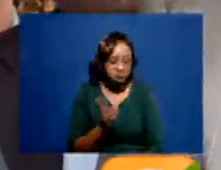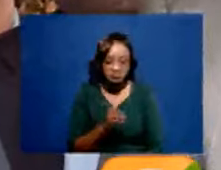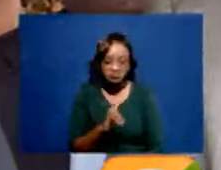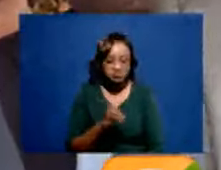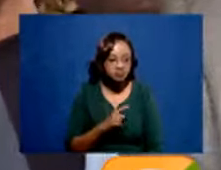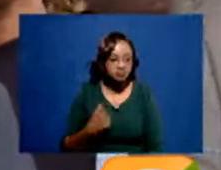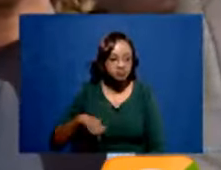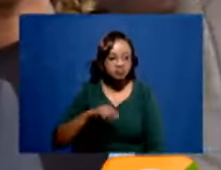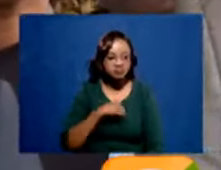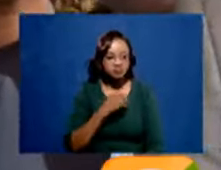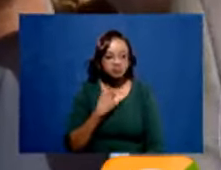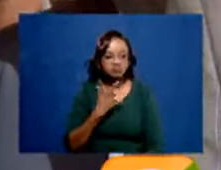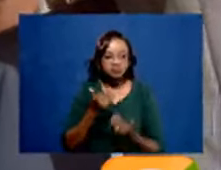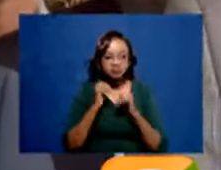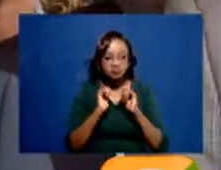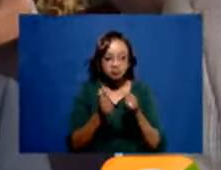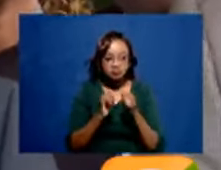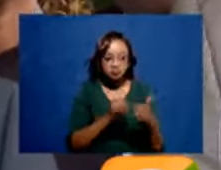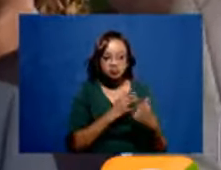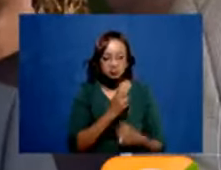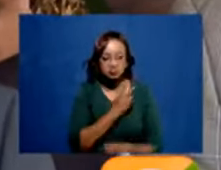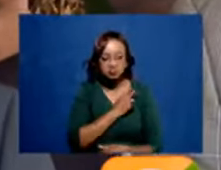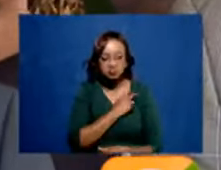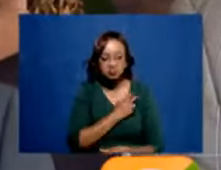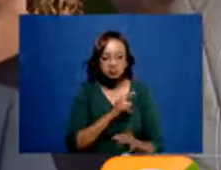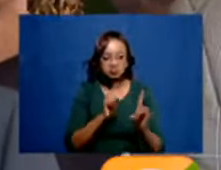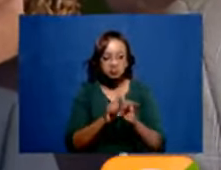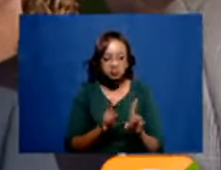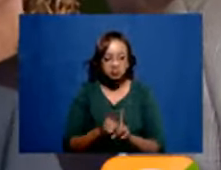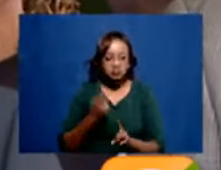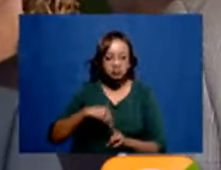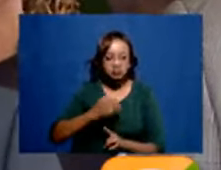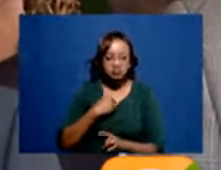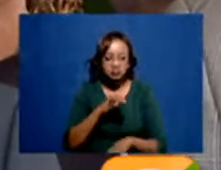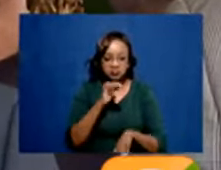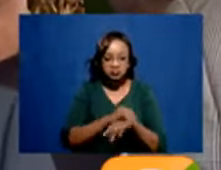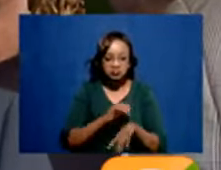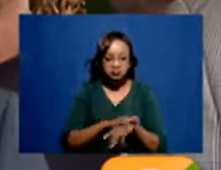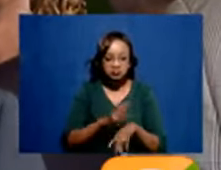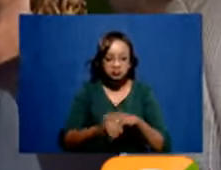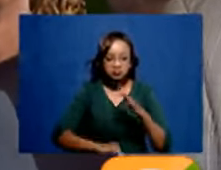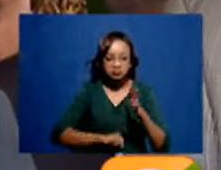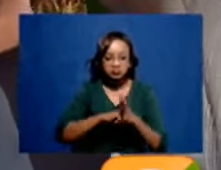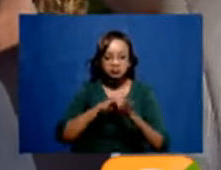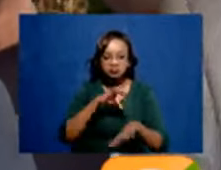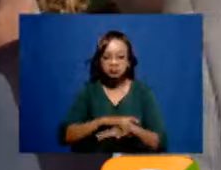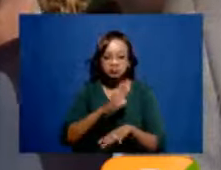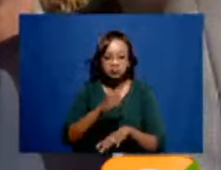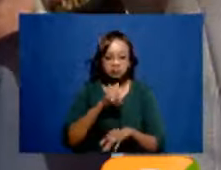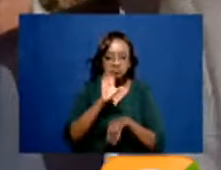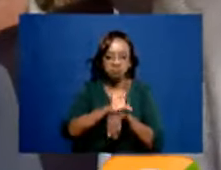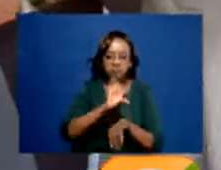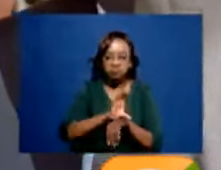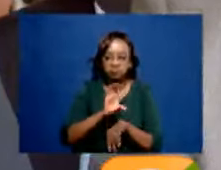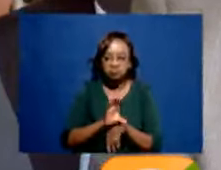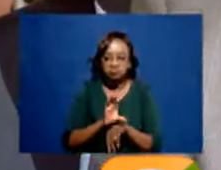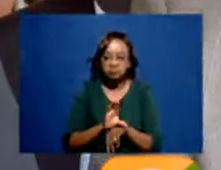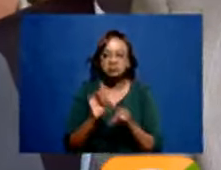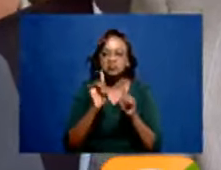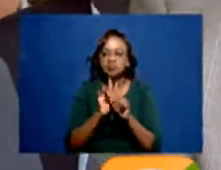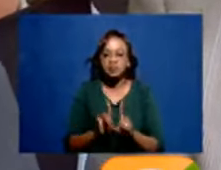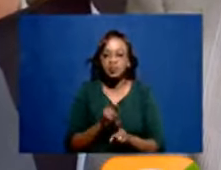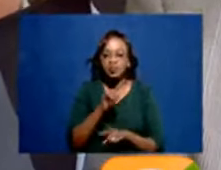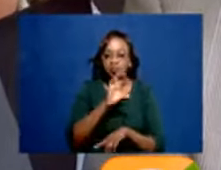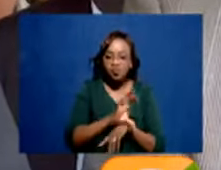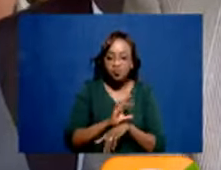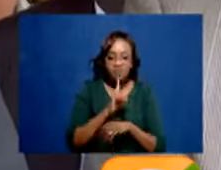consultation and we have experienced very good support from the church, and they have promised to